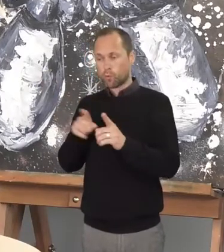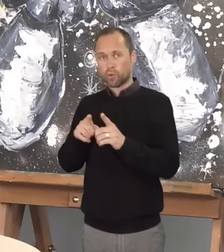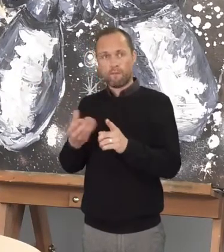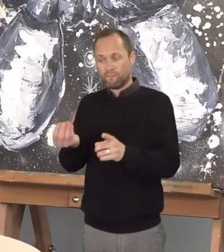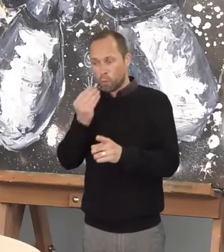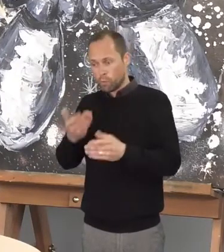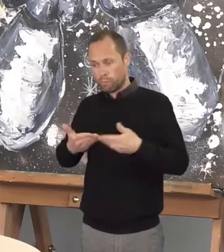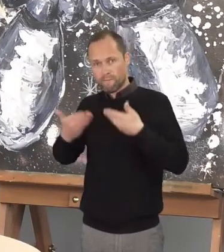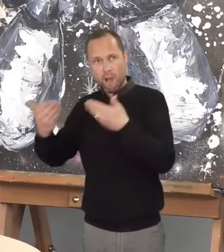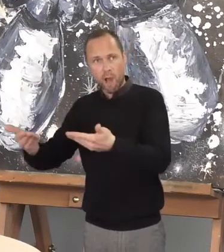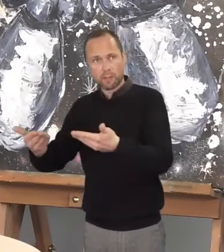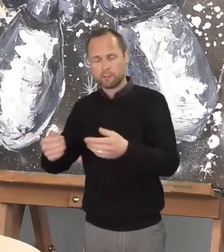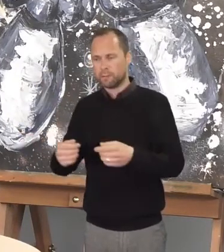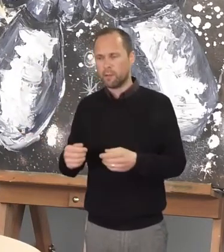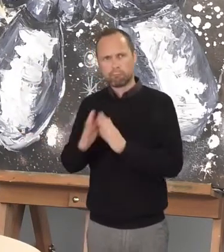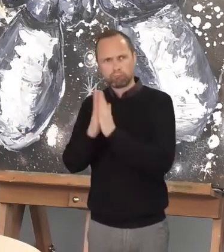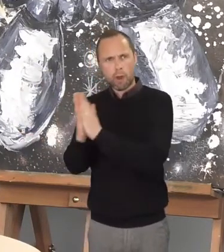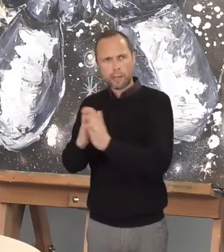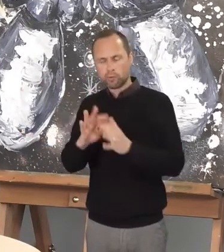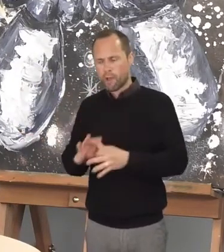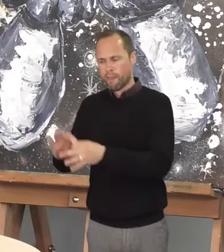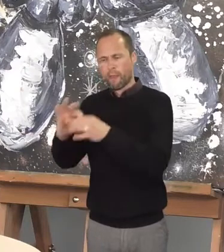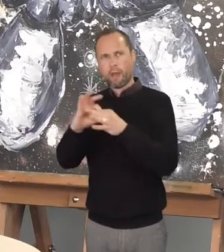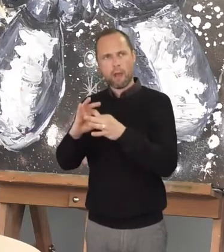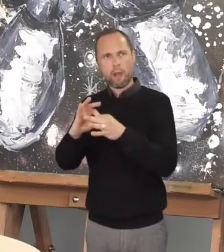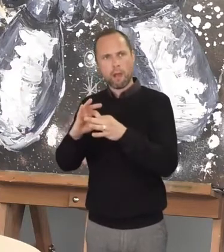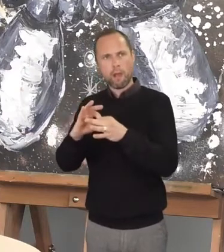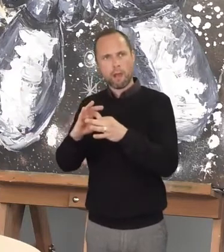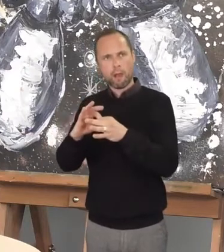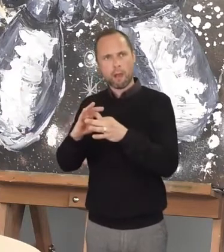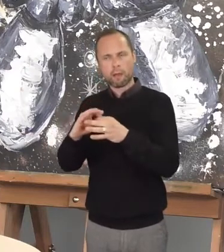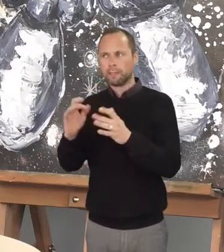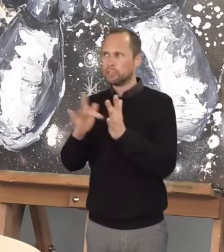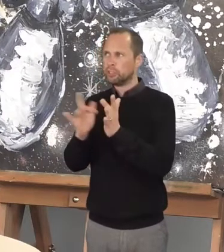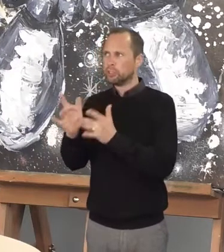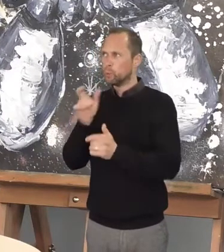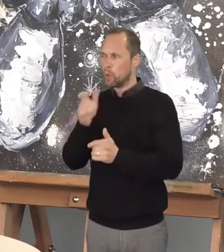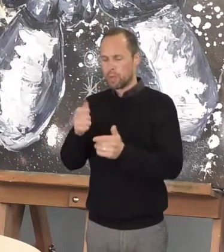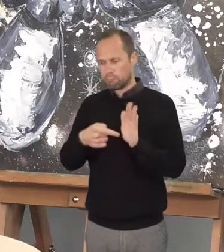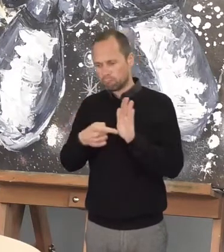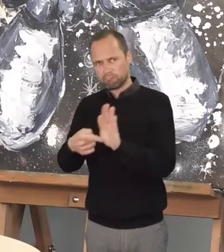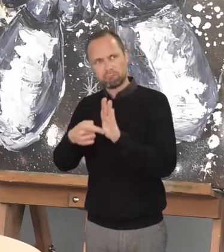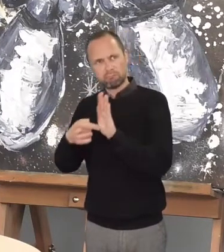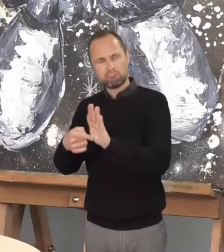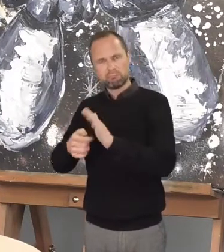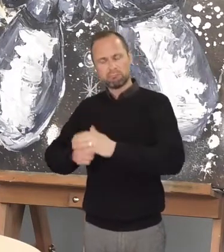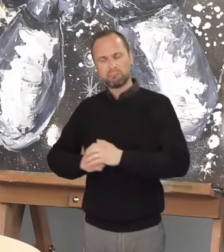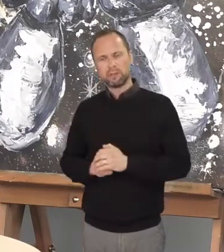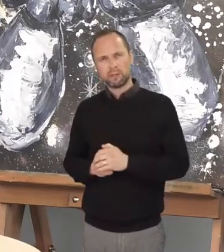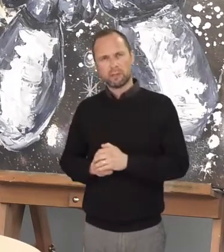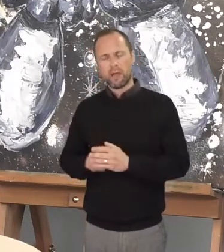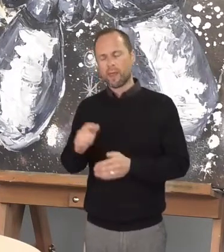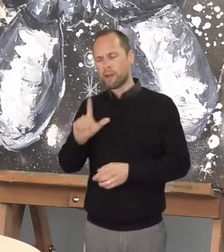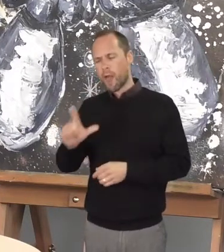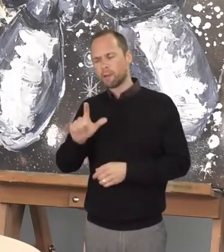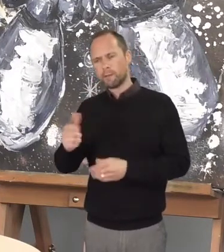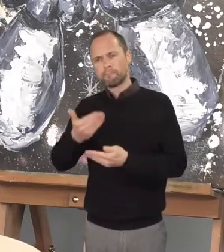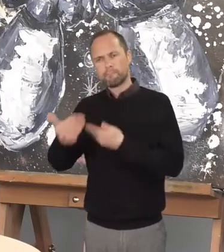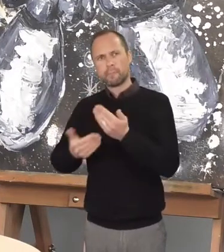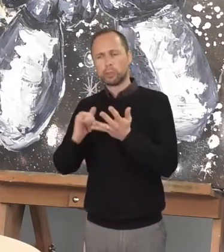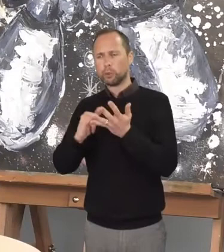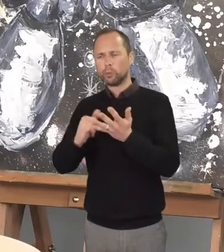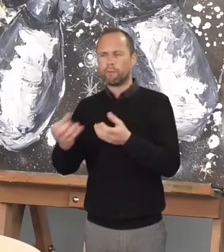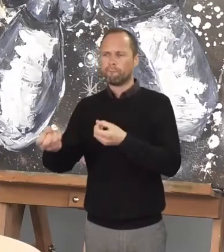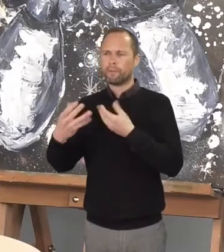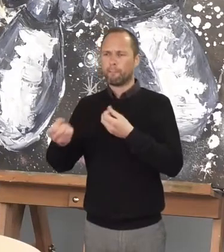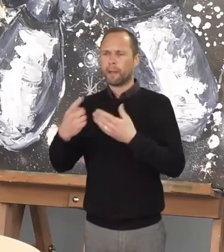they opened the Word of God to her and they prayed with her. And she later told us that pastoral and that spiritual support was